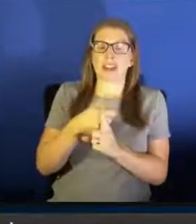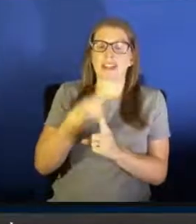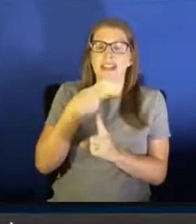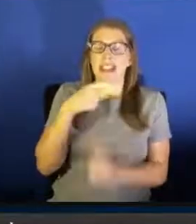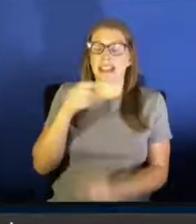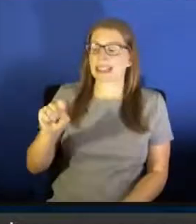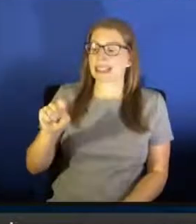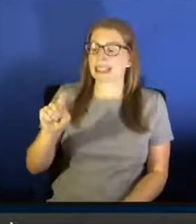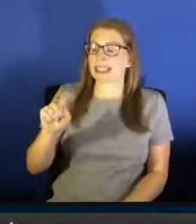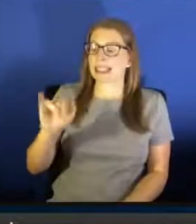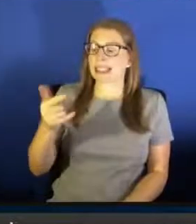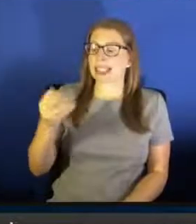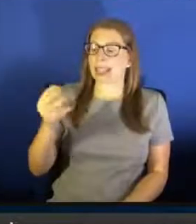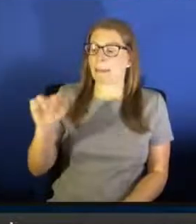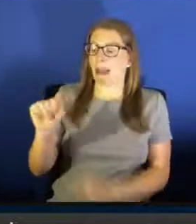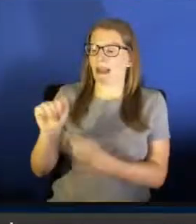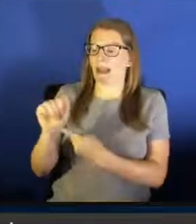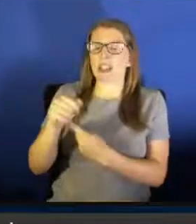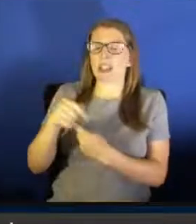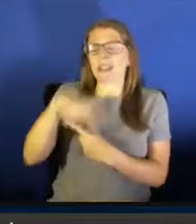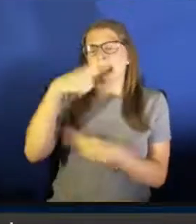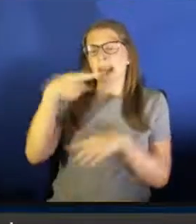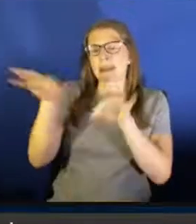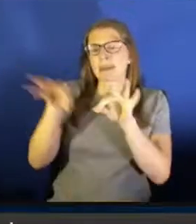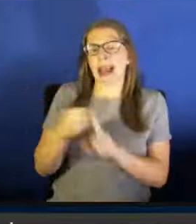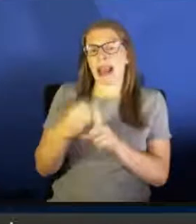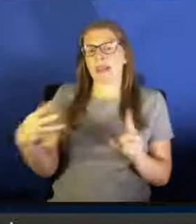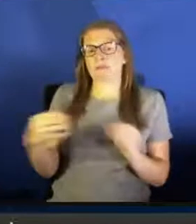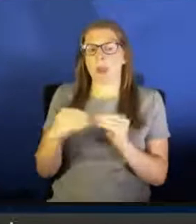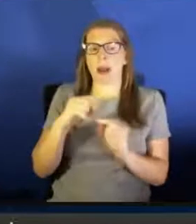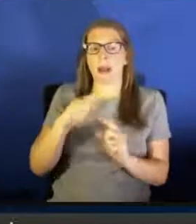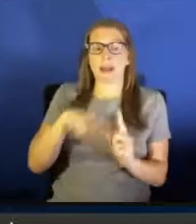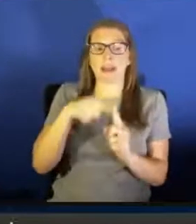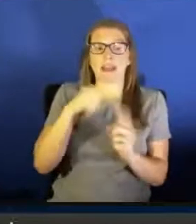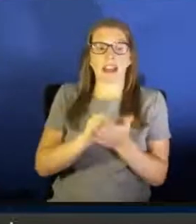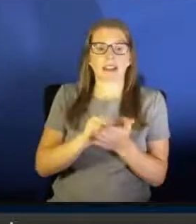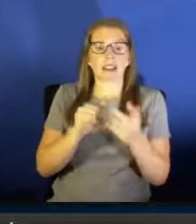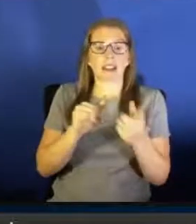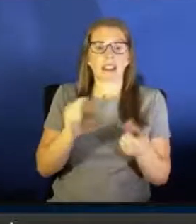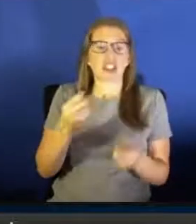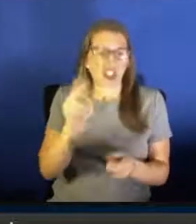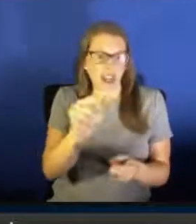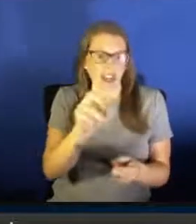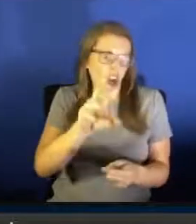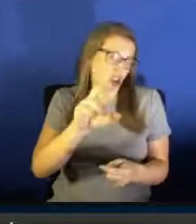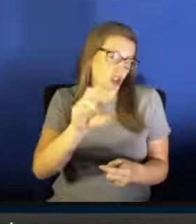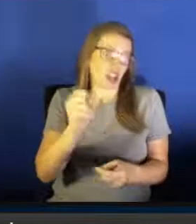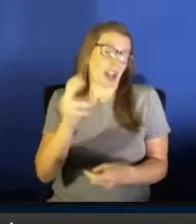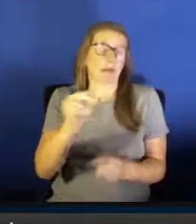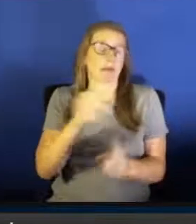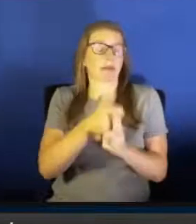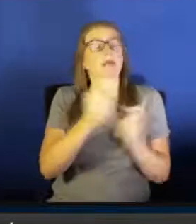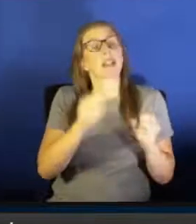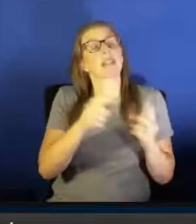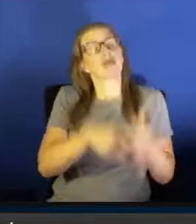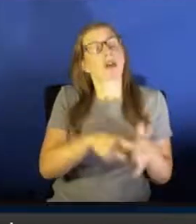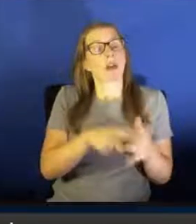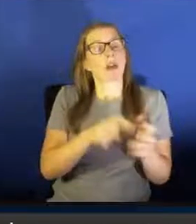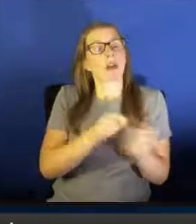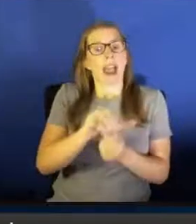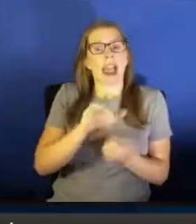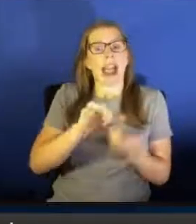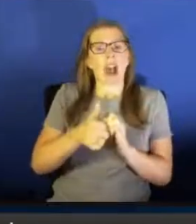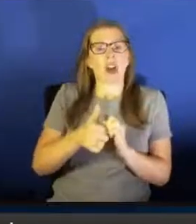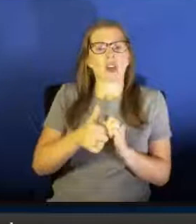kind of hone in a little bit more on that. And I want to hear from all of you about, and maybe Dr. Shen, you can get us started, just how do we break down that stigma when it comes to